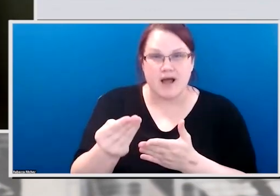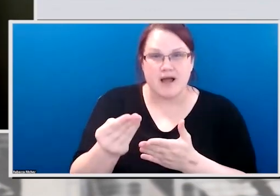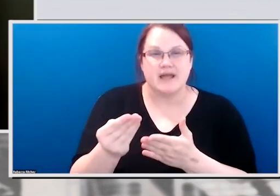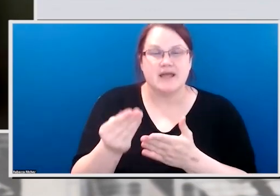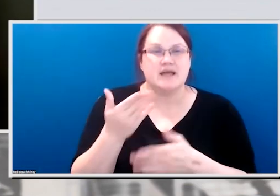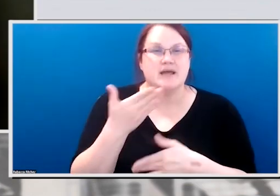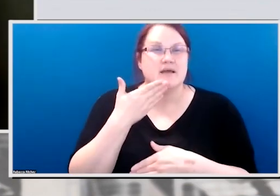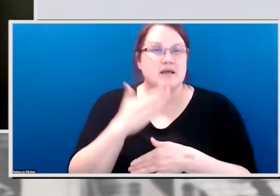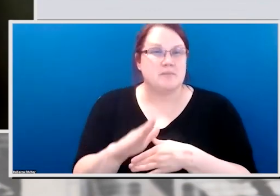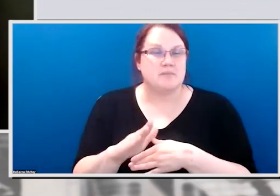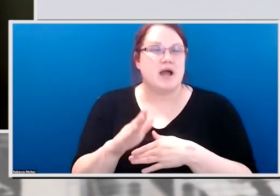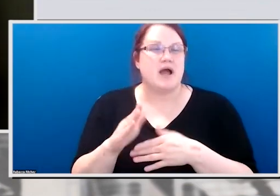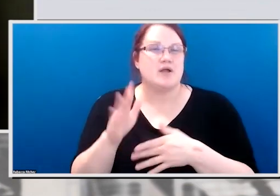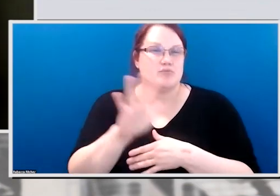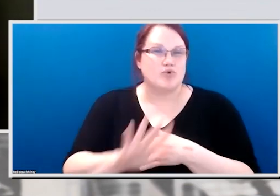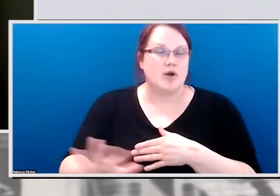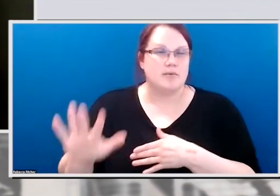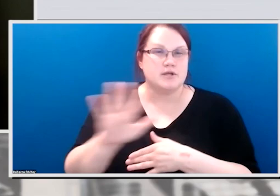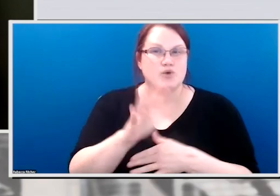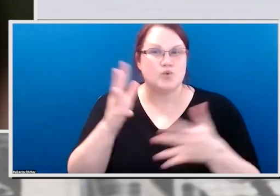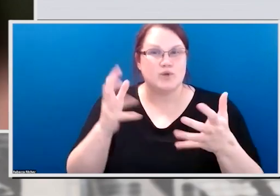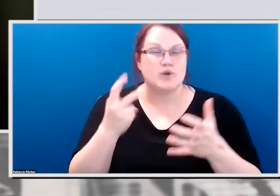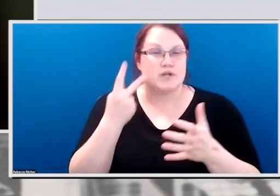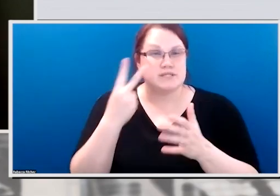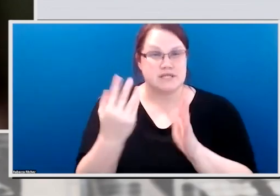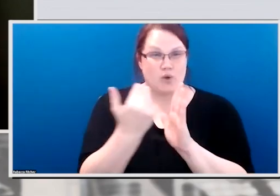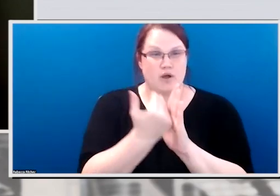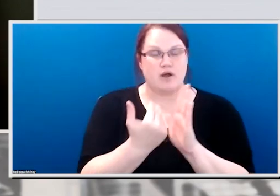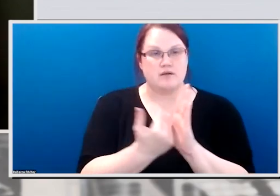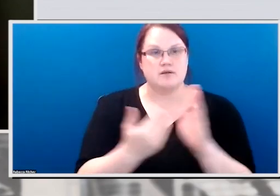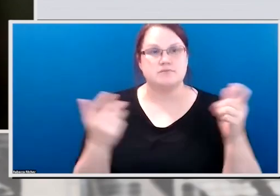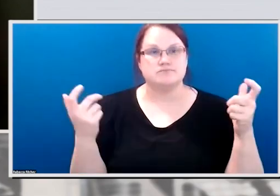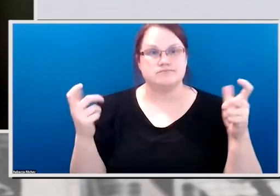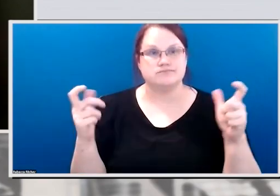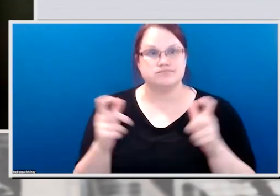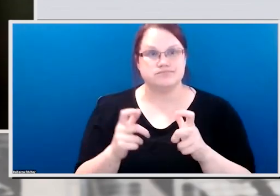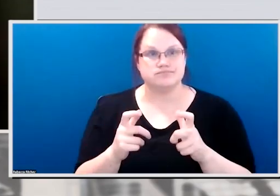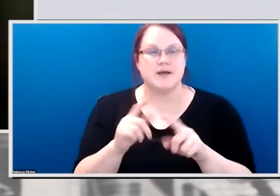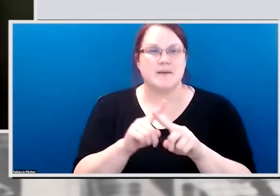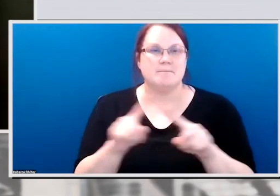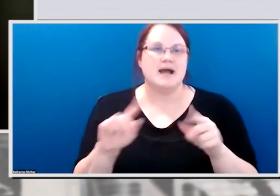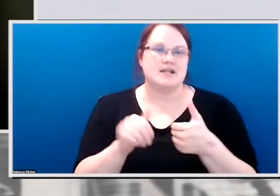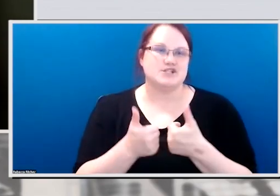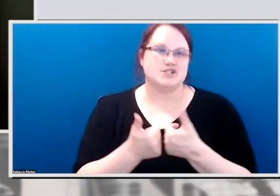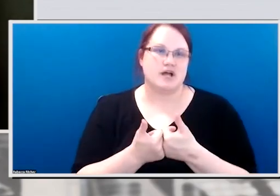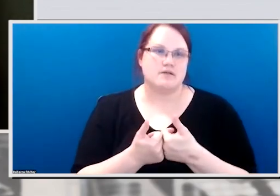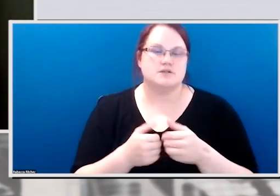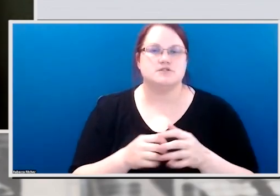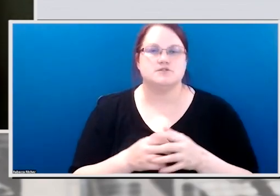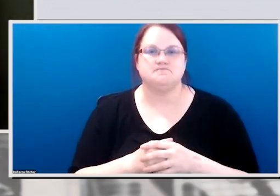properties. Certainly, we would love to see our condemned property list shrink, but it is a challenge.